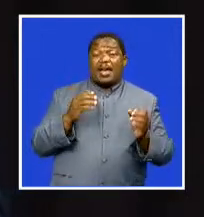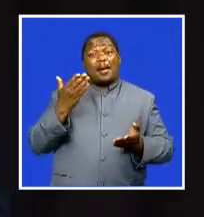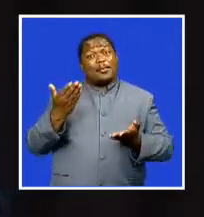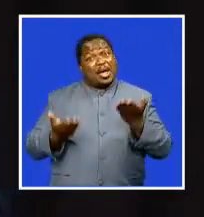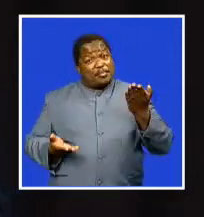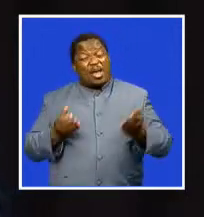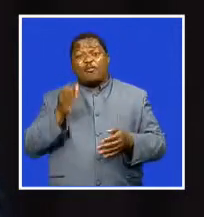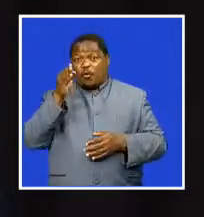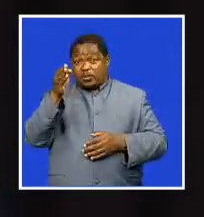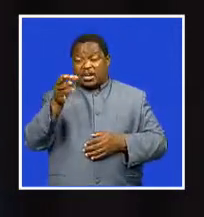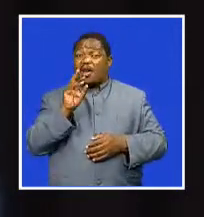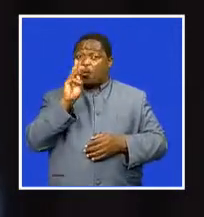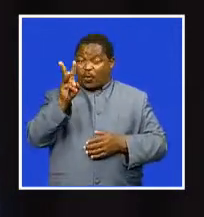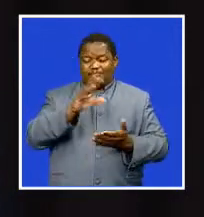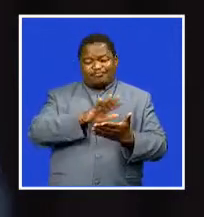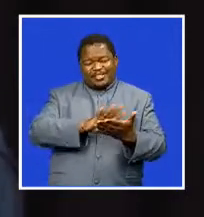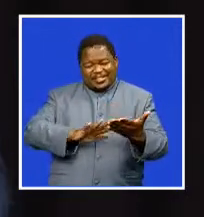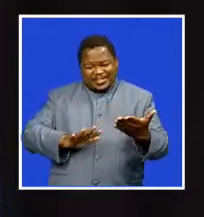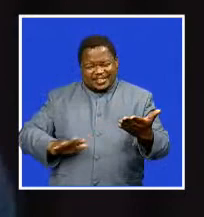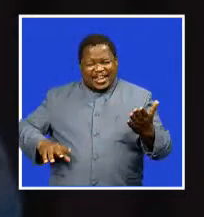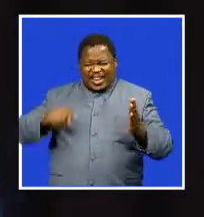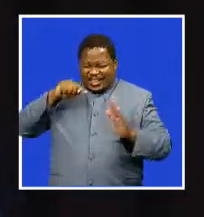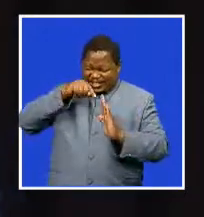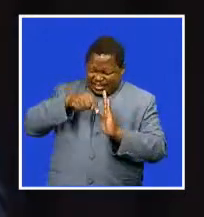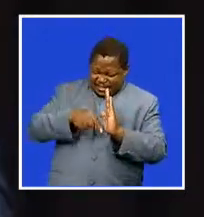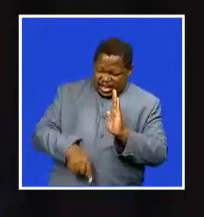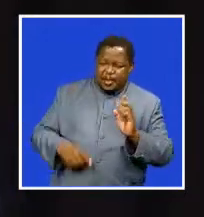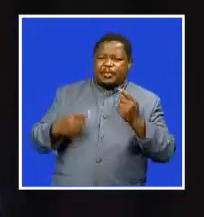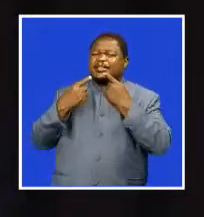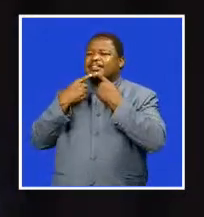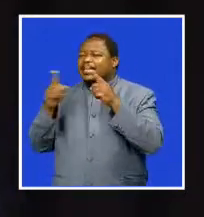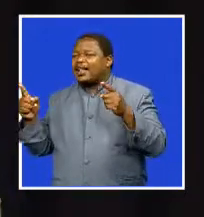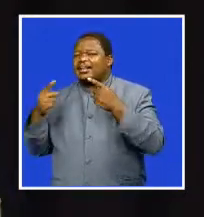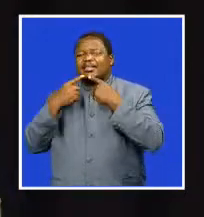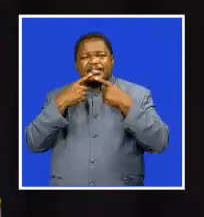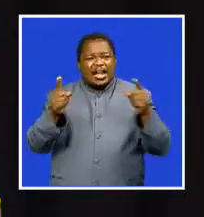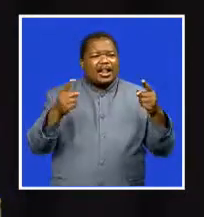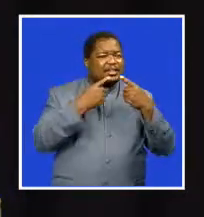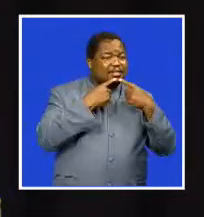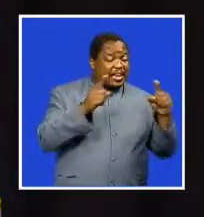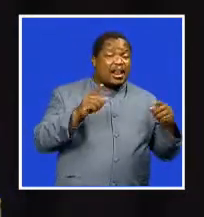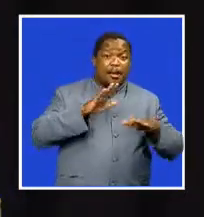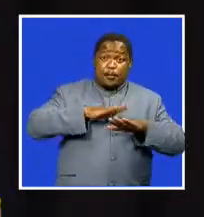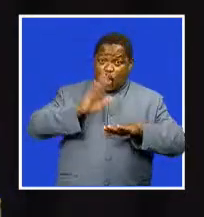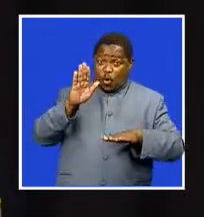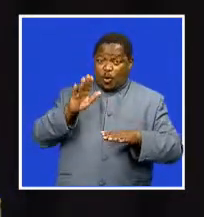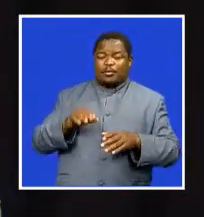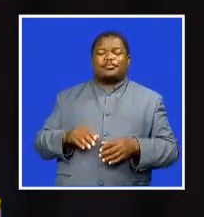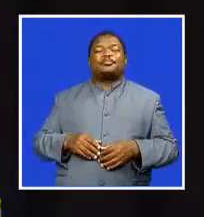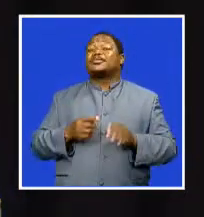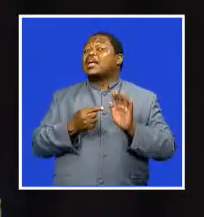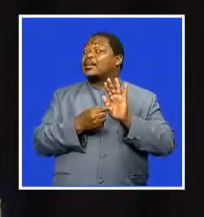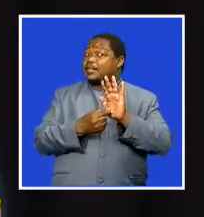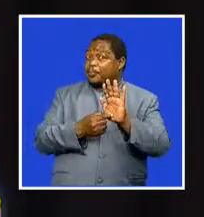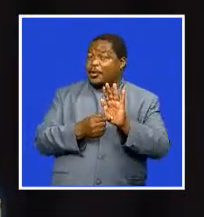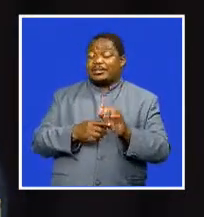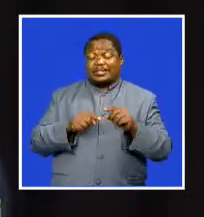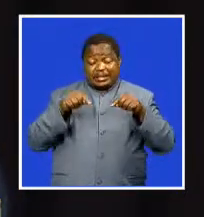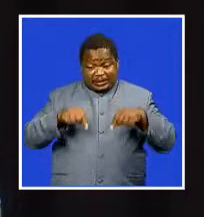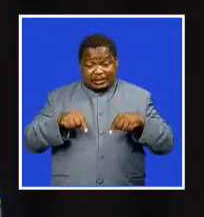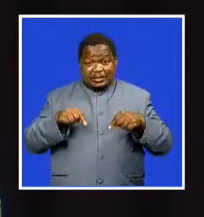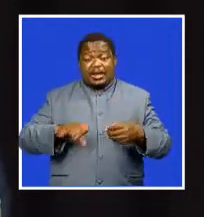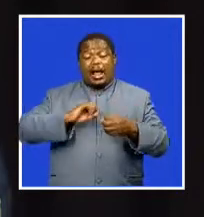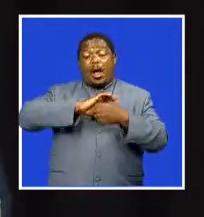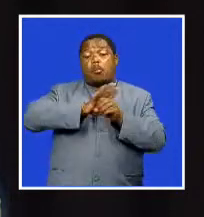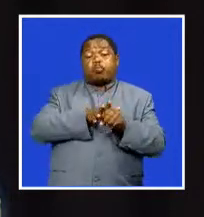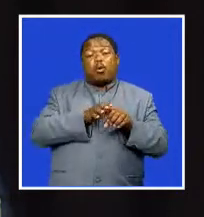endaba ngoba mhlambe asikuveti kakhulu lo la ku COVID-19 nje imali